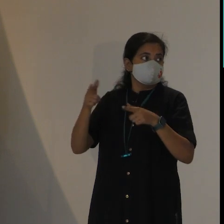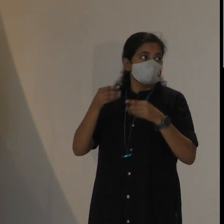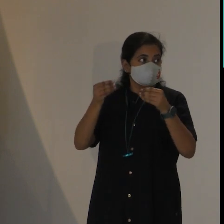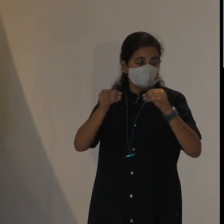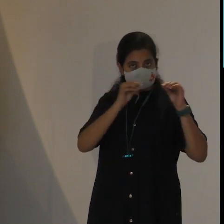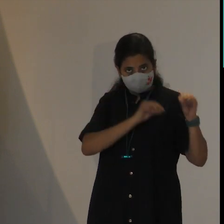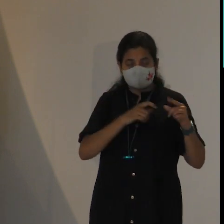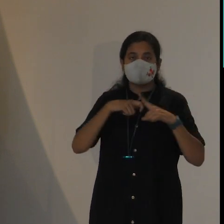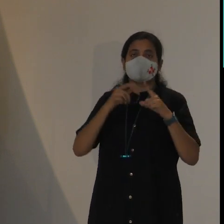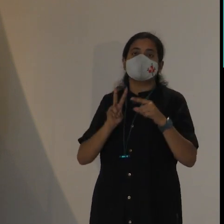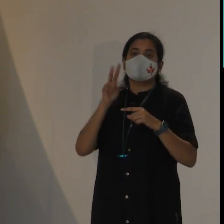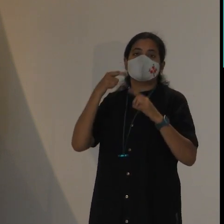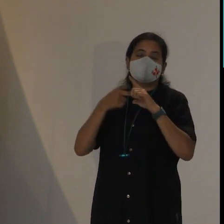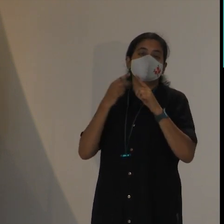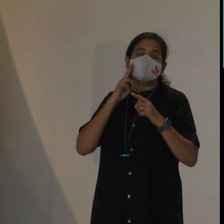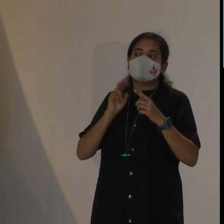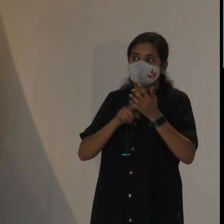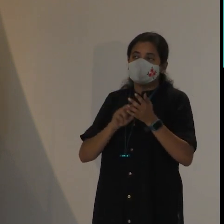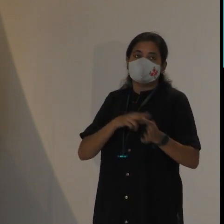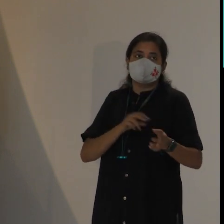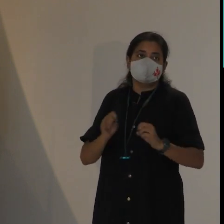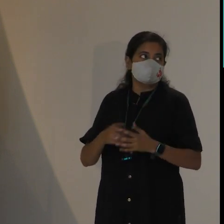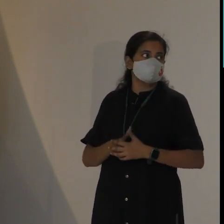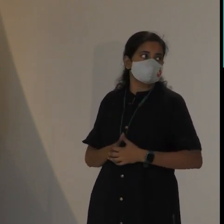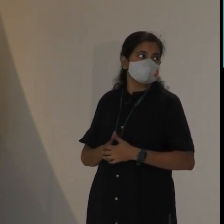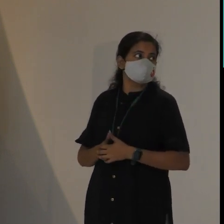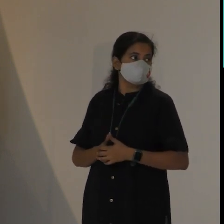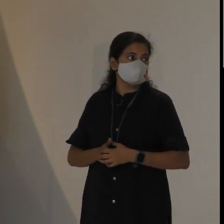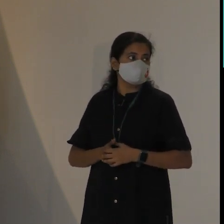to Kevin, and you will be enthralled.